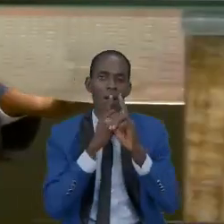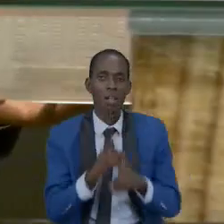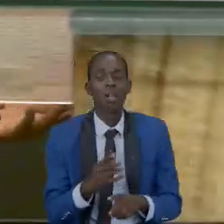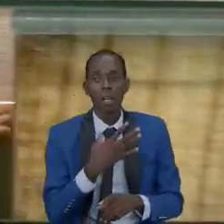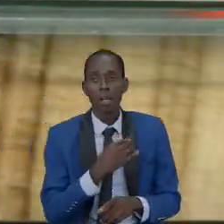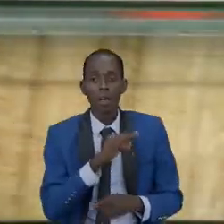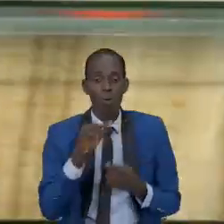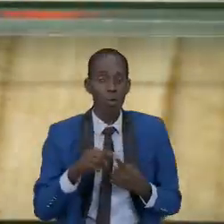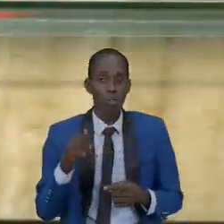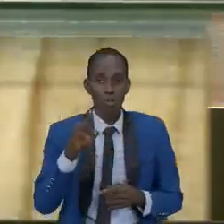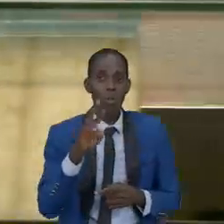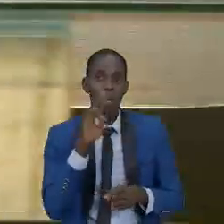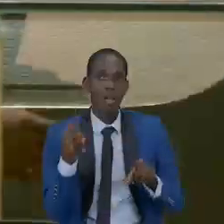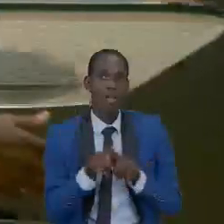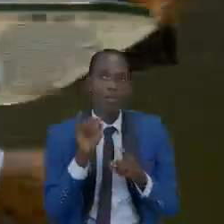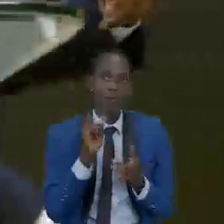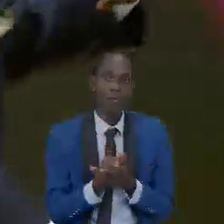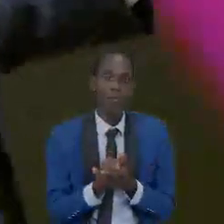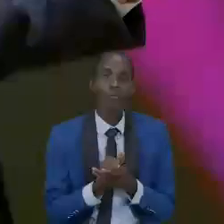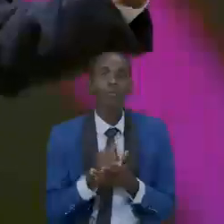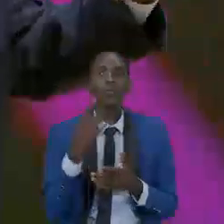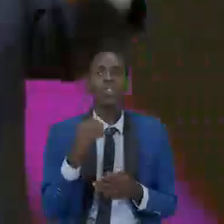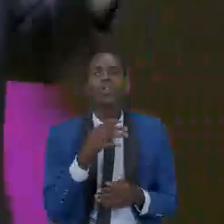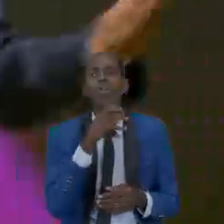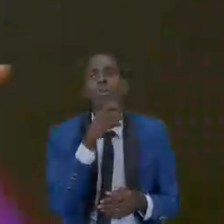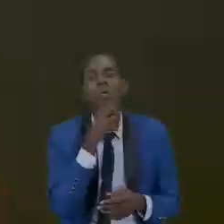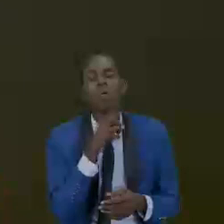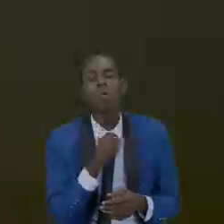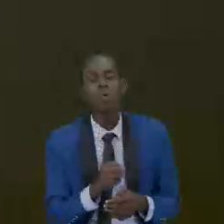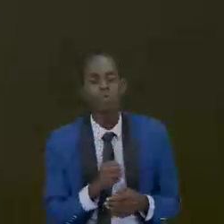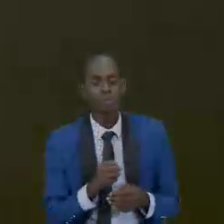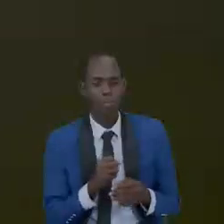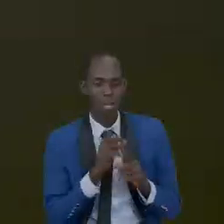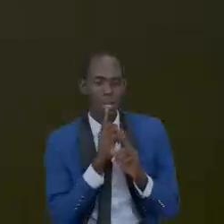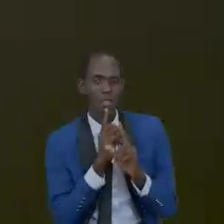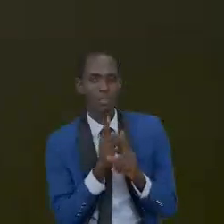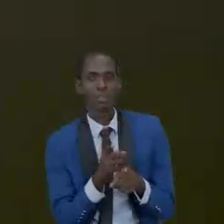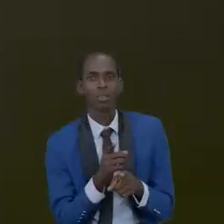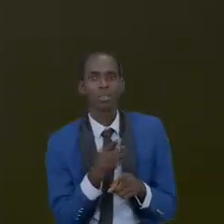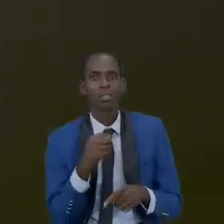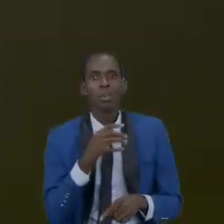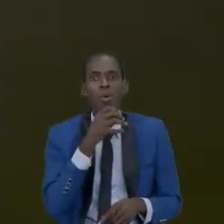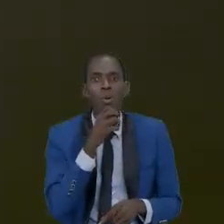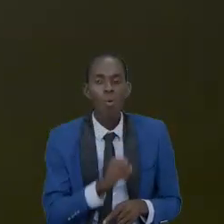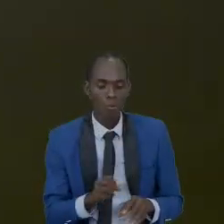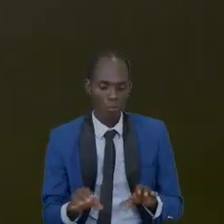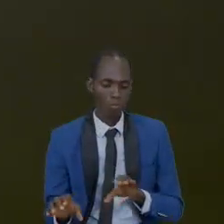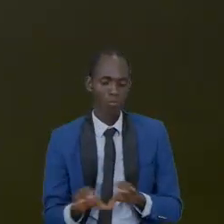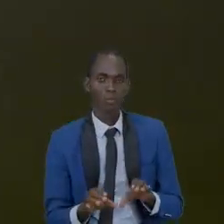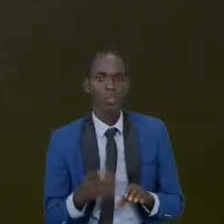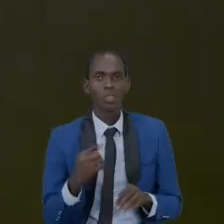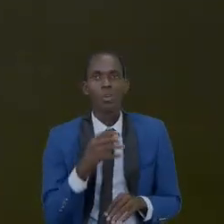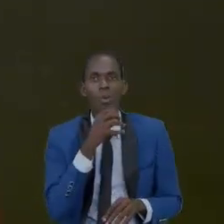you are like that, the old reaction, the old action, the